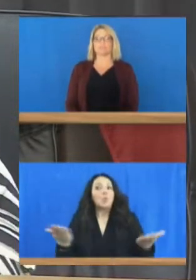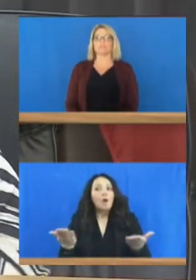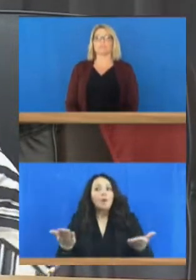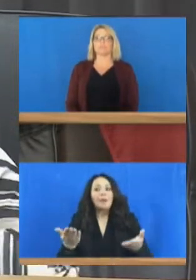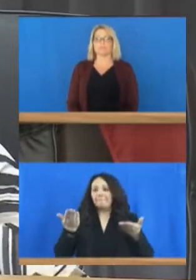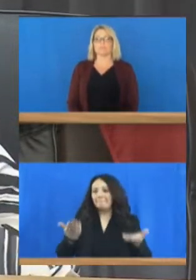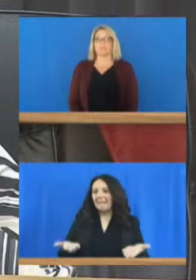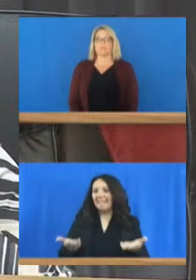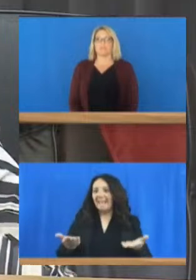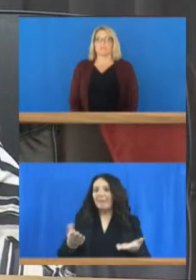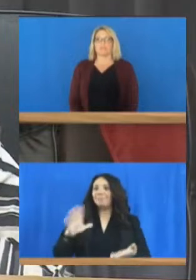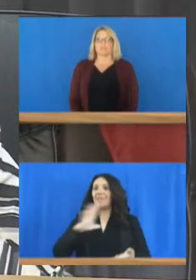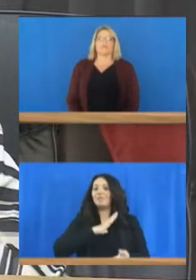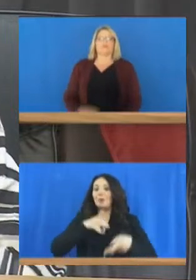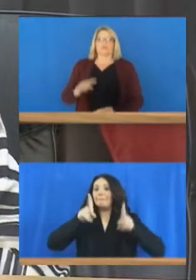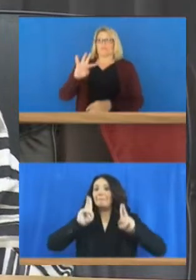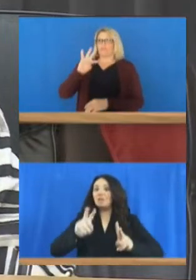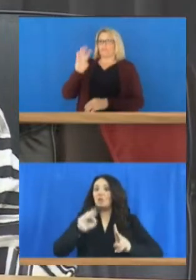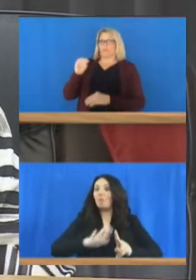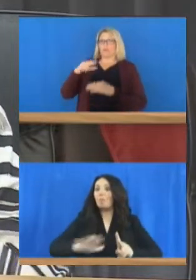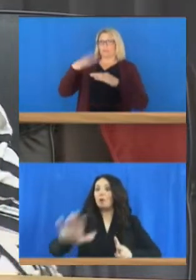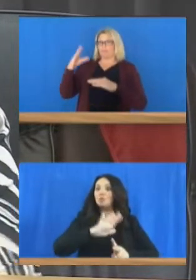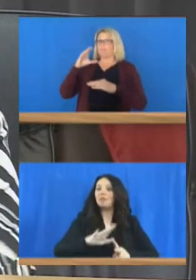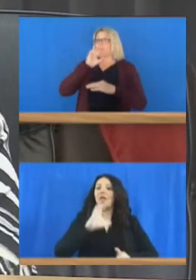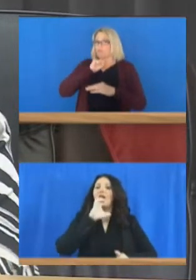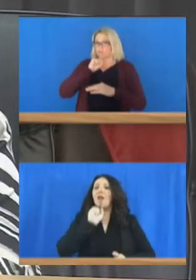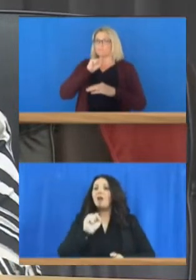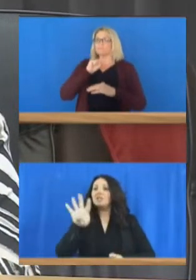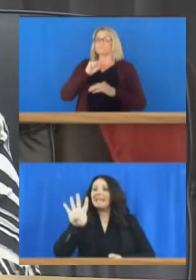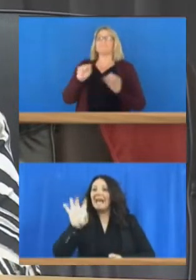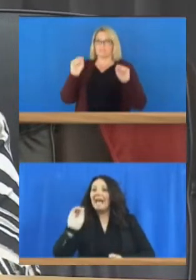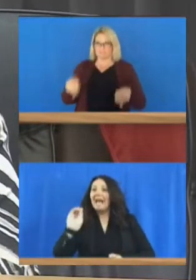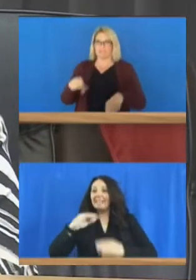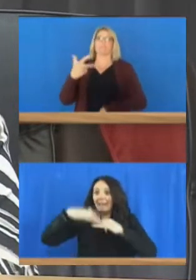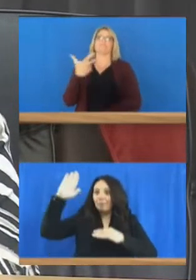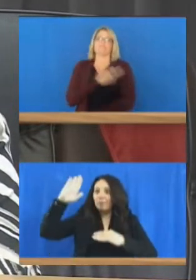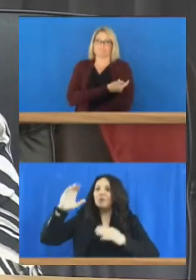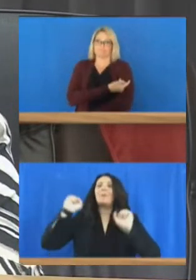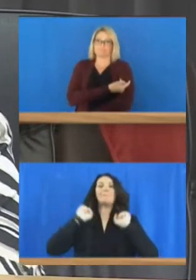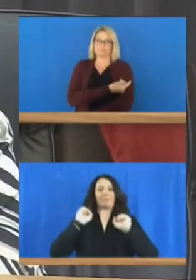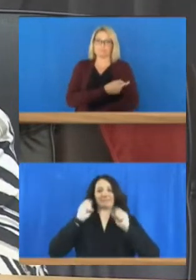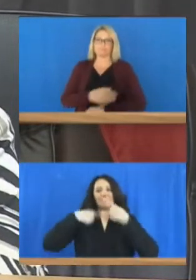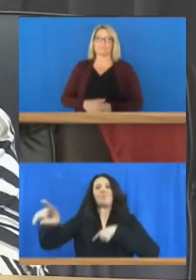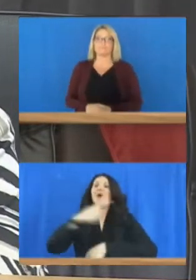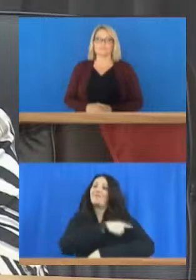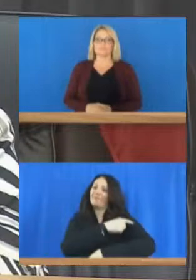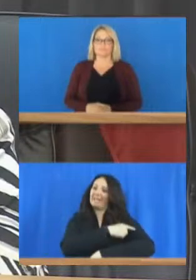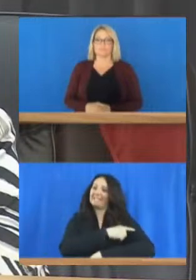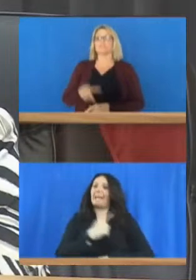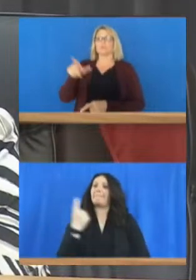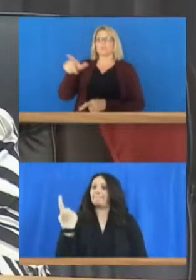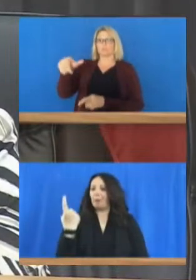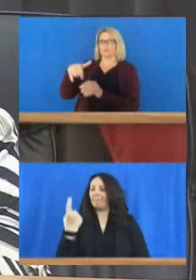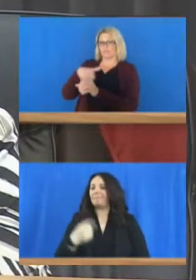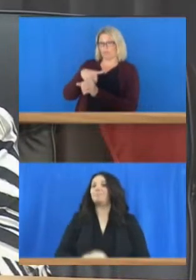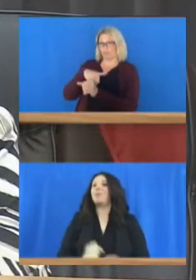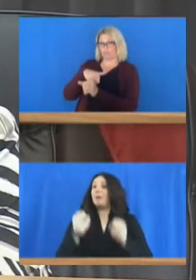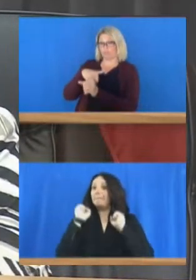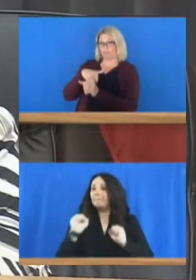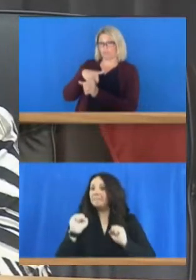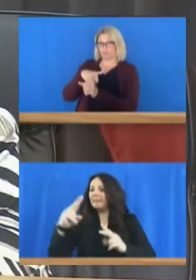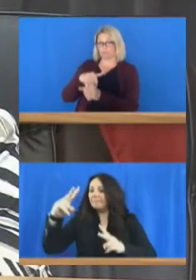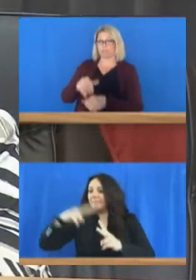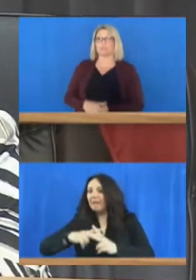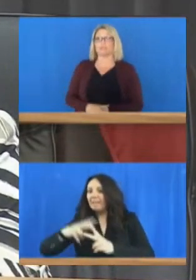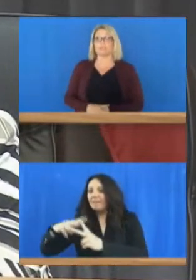all of us. But everyone must remain vigilant and follow public health guidance. The vaccinated people